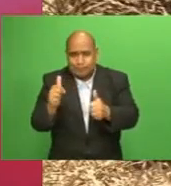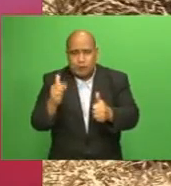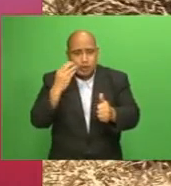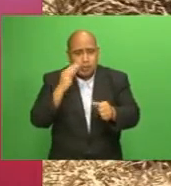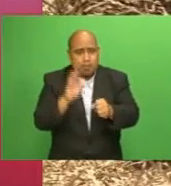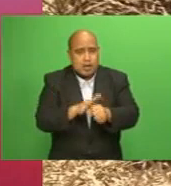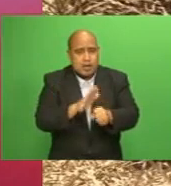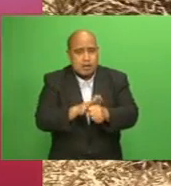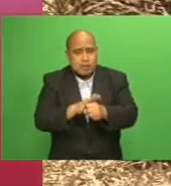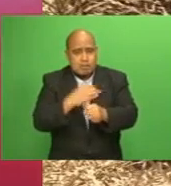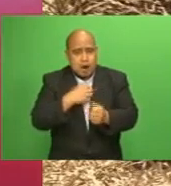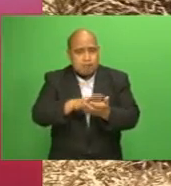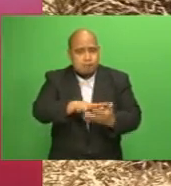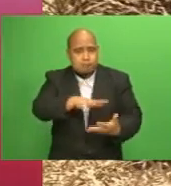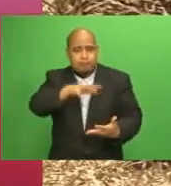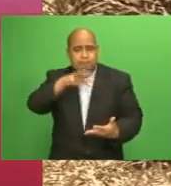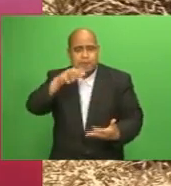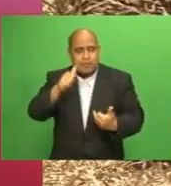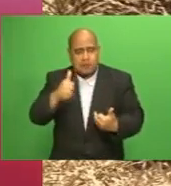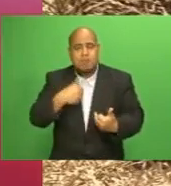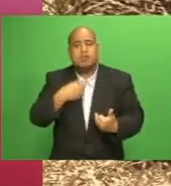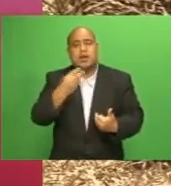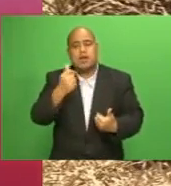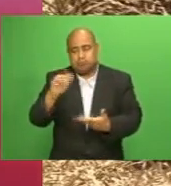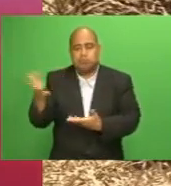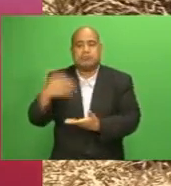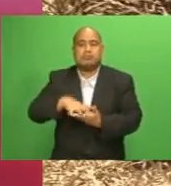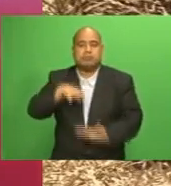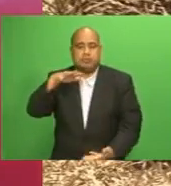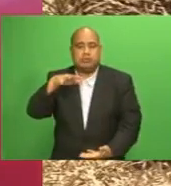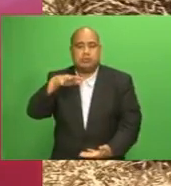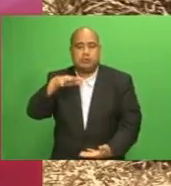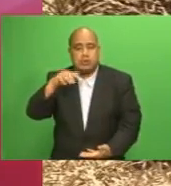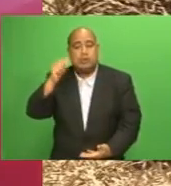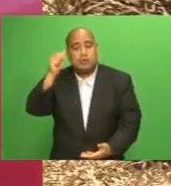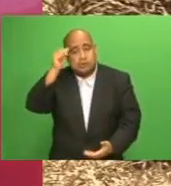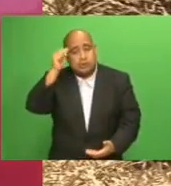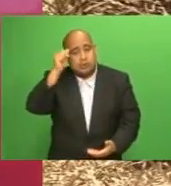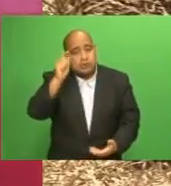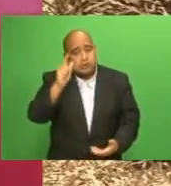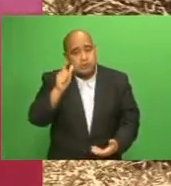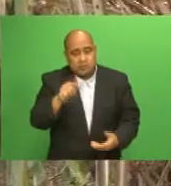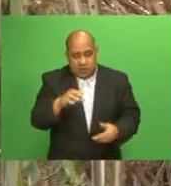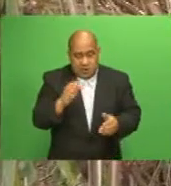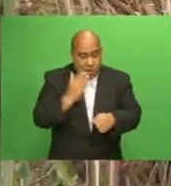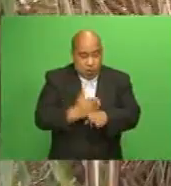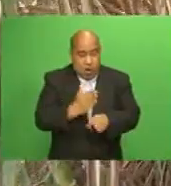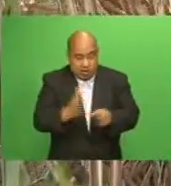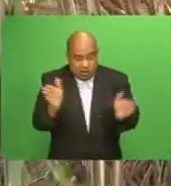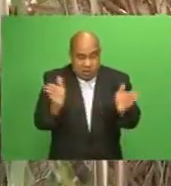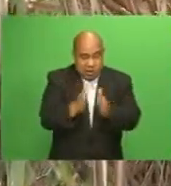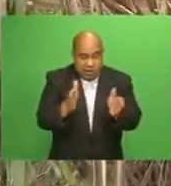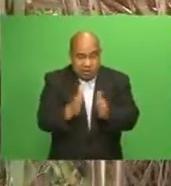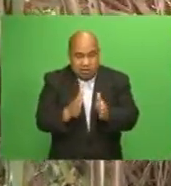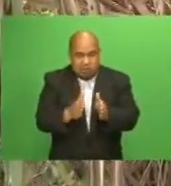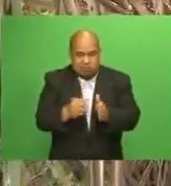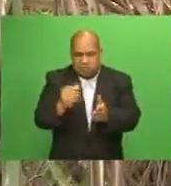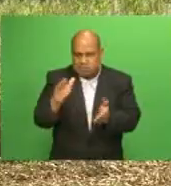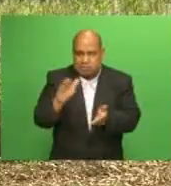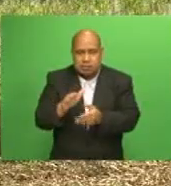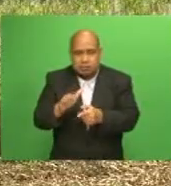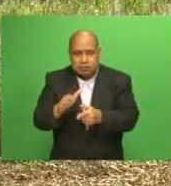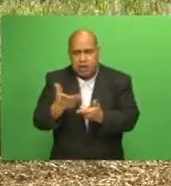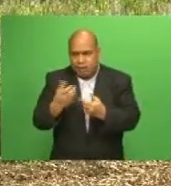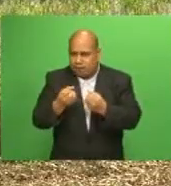You would also note that small stakeholder farmers are there, but there is also land available. Dr. Kishore says the